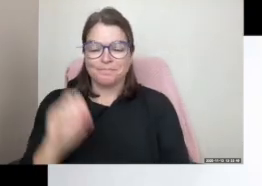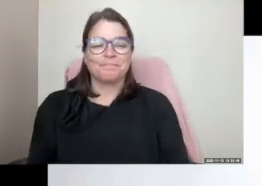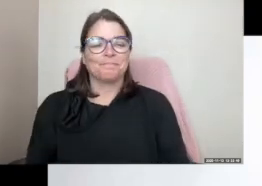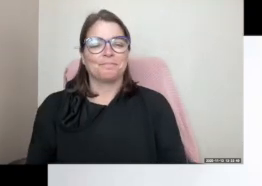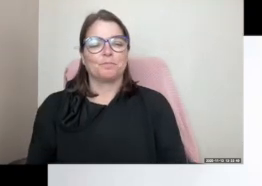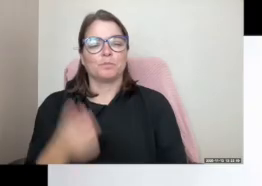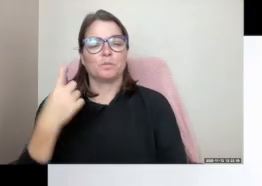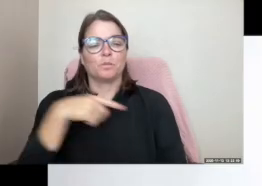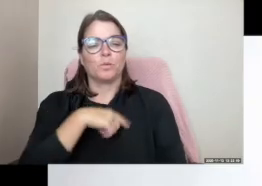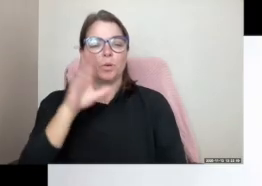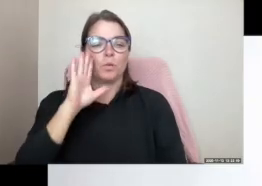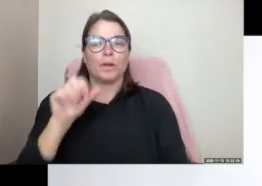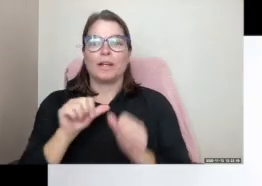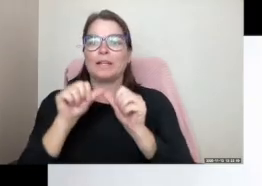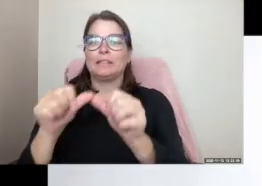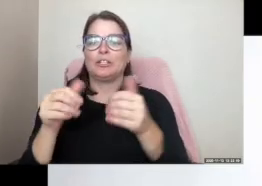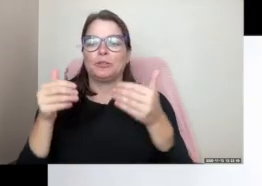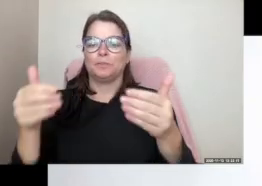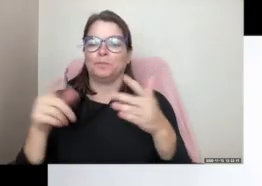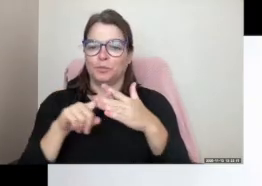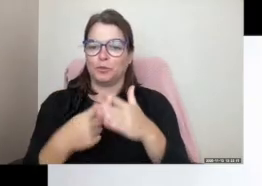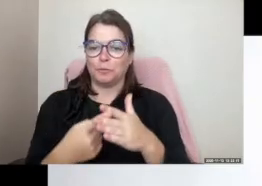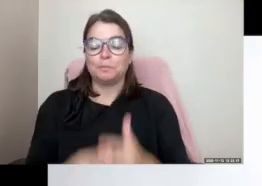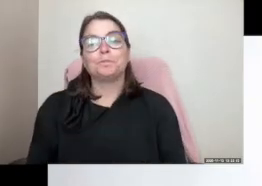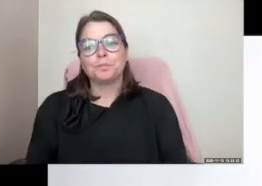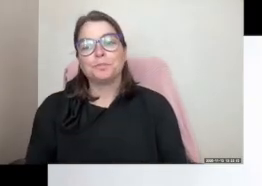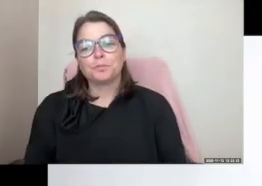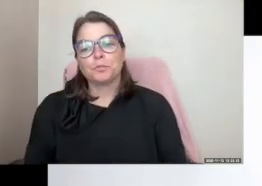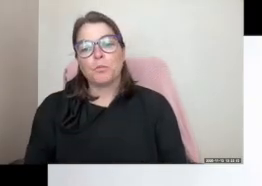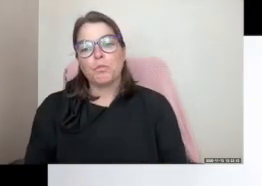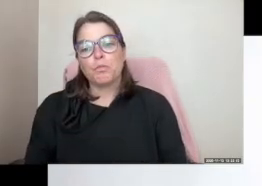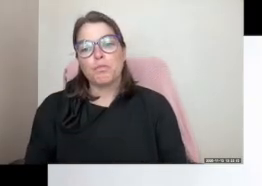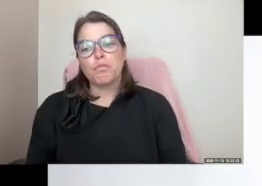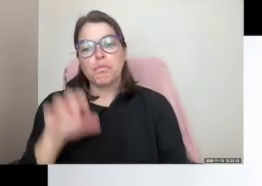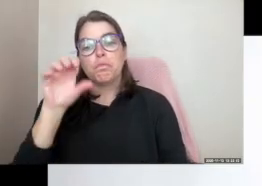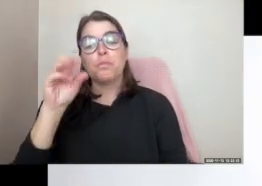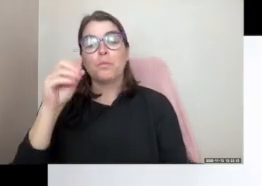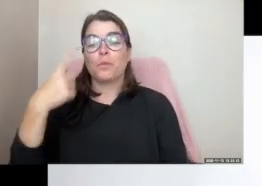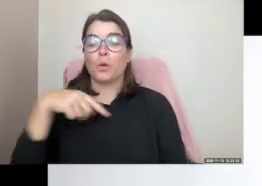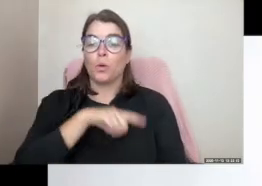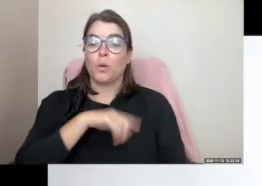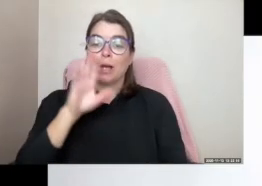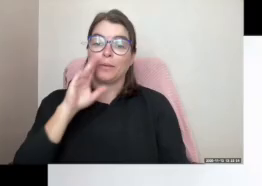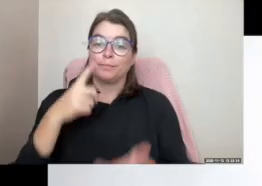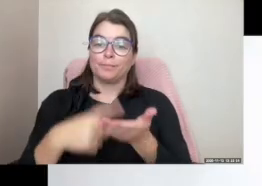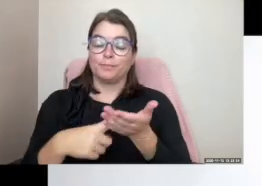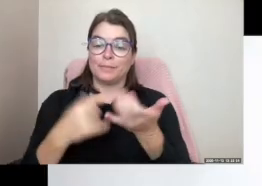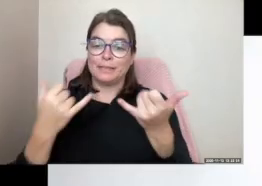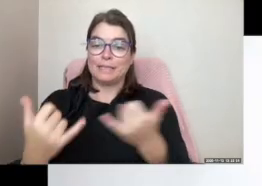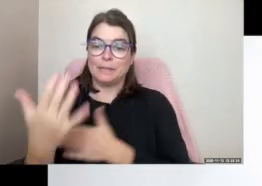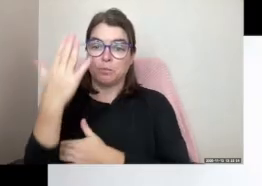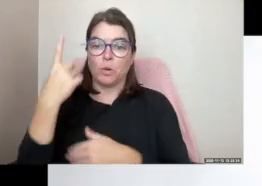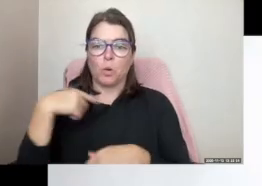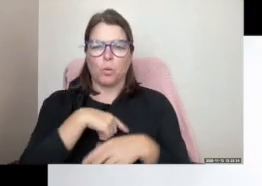sure that we continue with those thoughts in mind. So